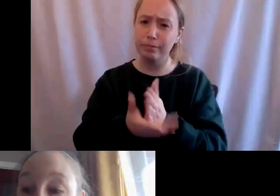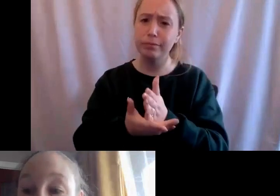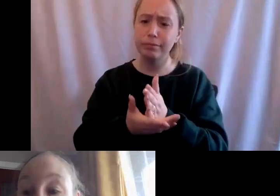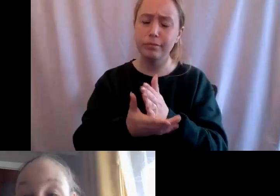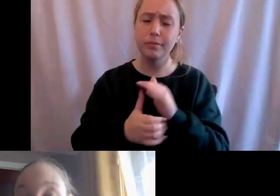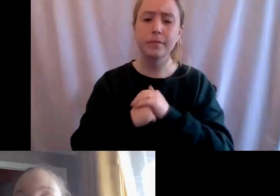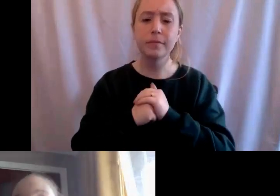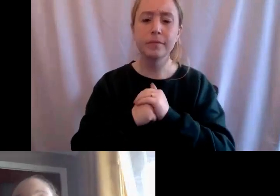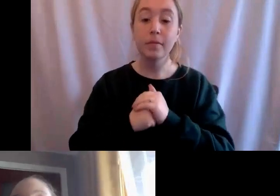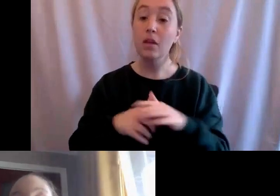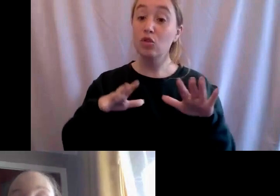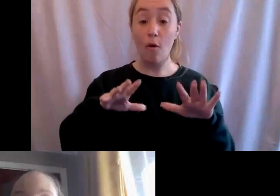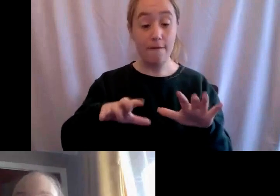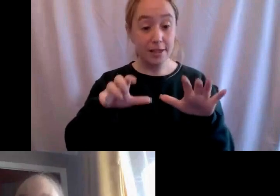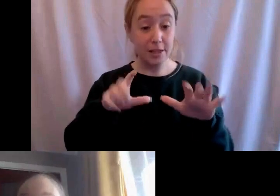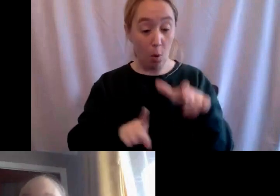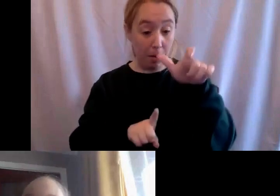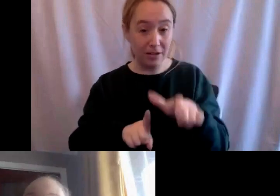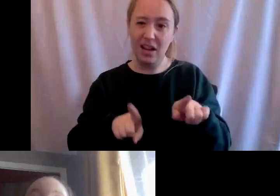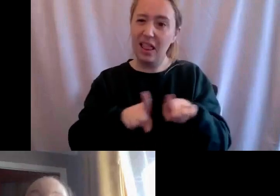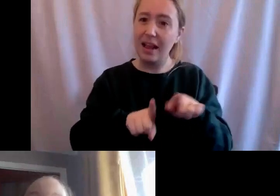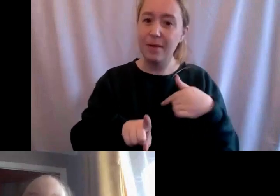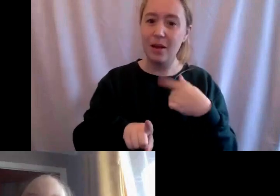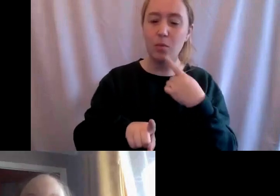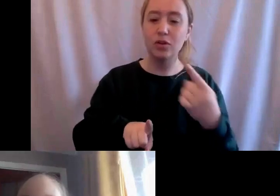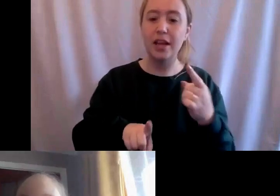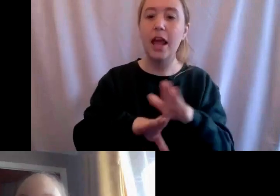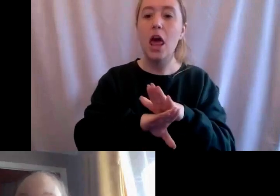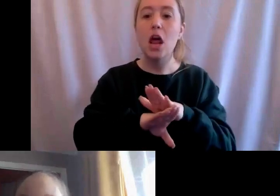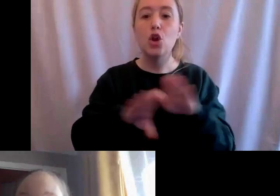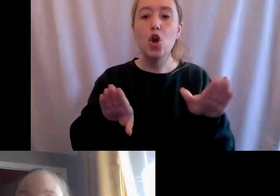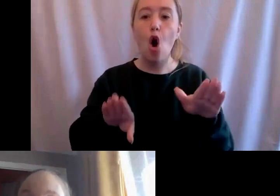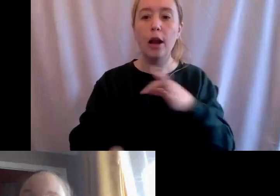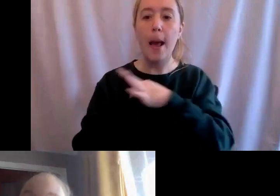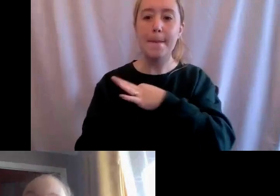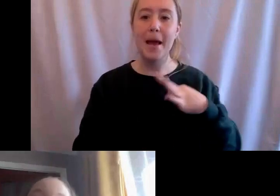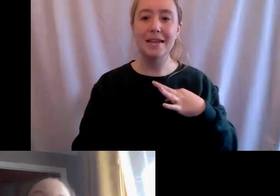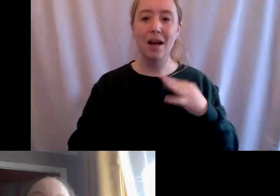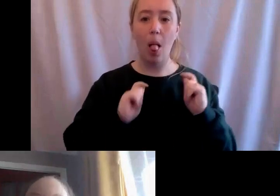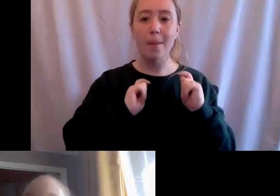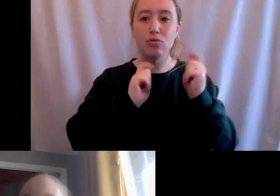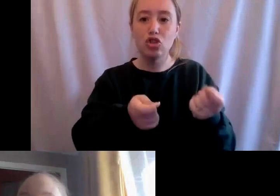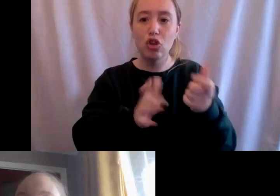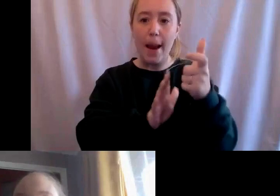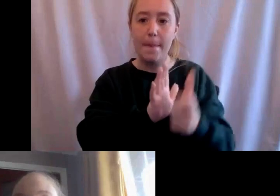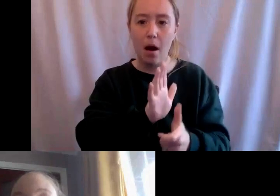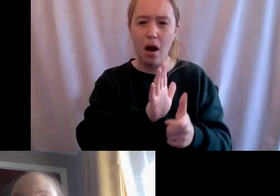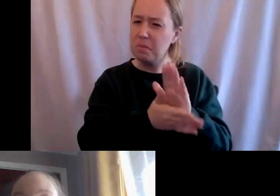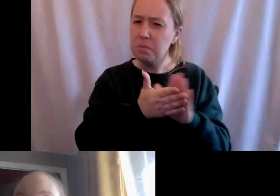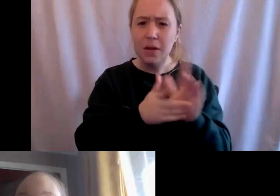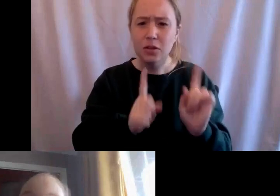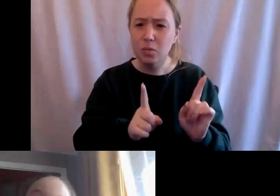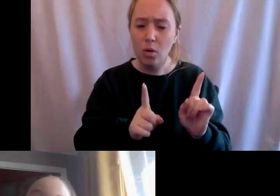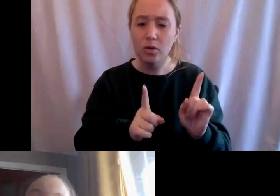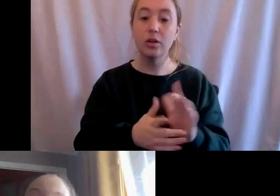Your physio, like me, might have the term non-medical prescriber after their name or on their letters. And this means that we can review